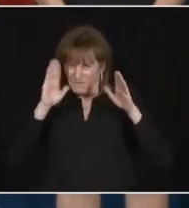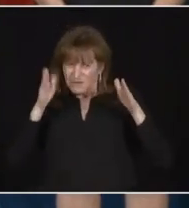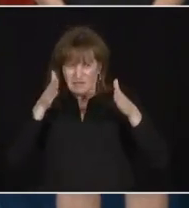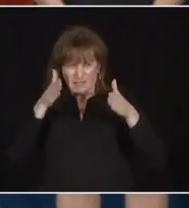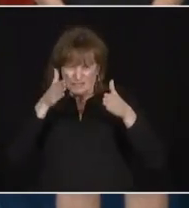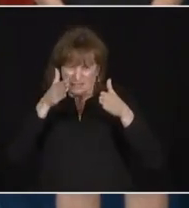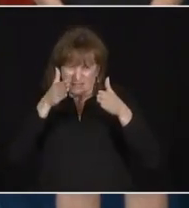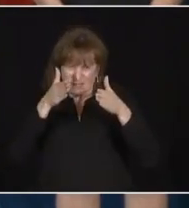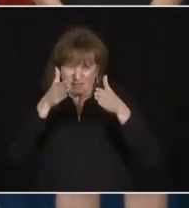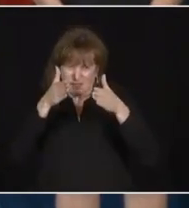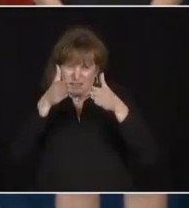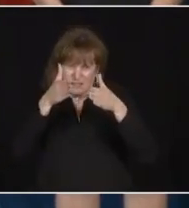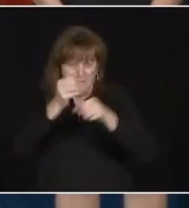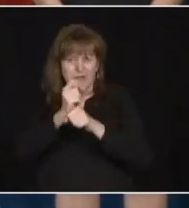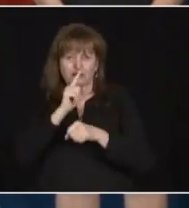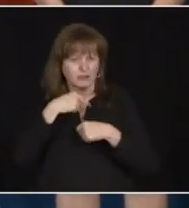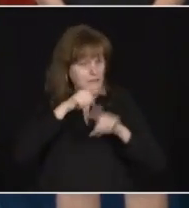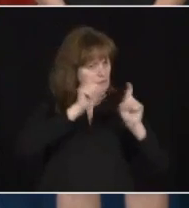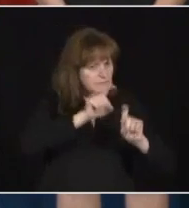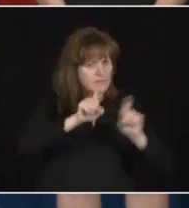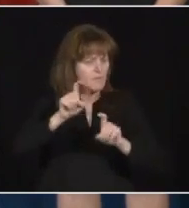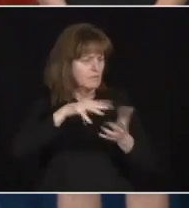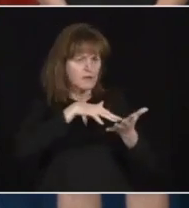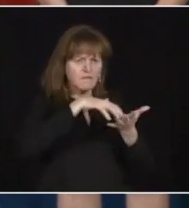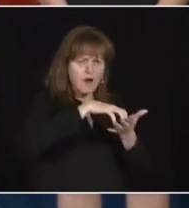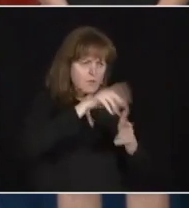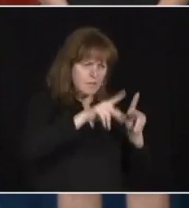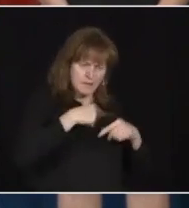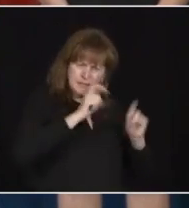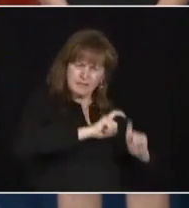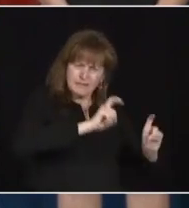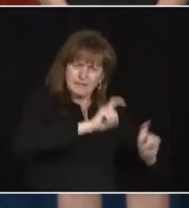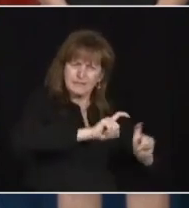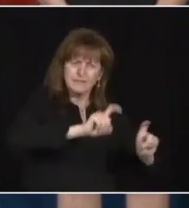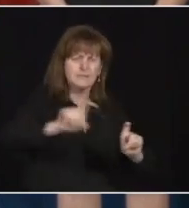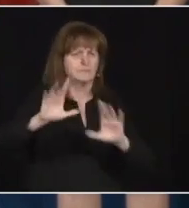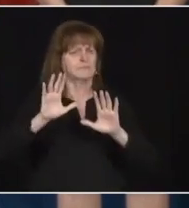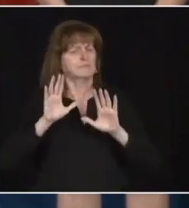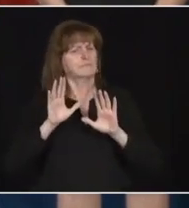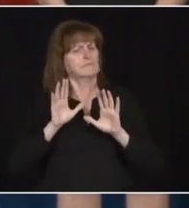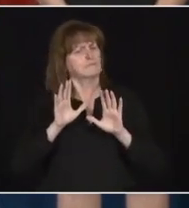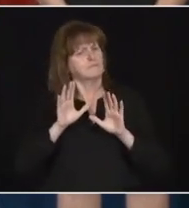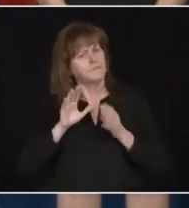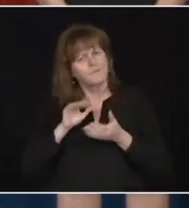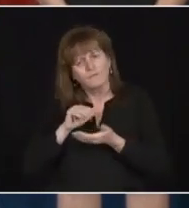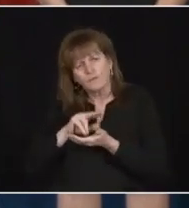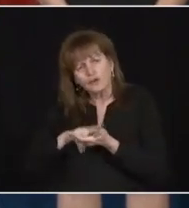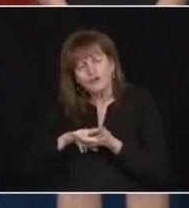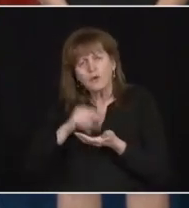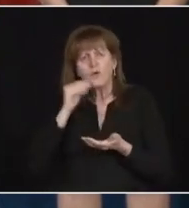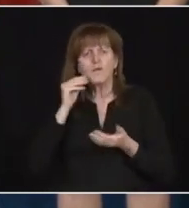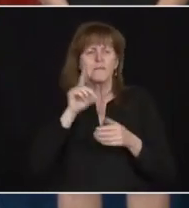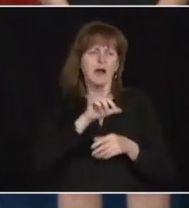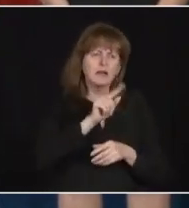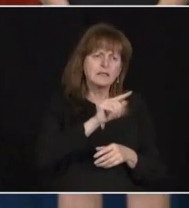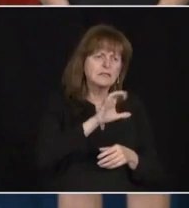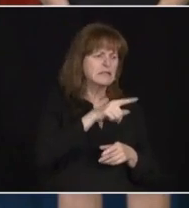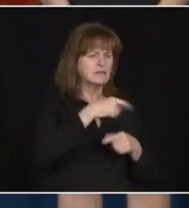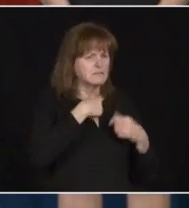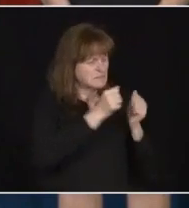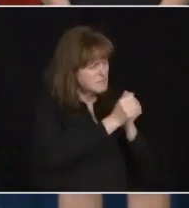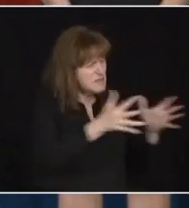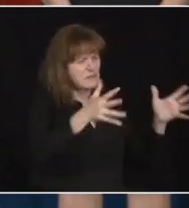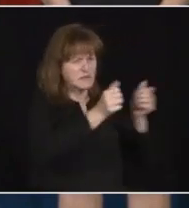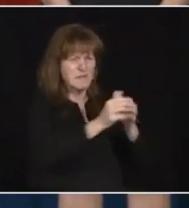we're testing our most vulnerable. We rapidly increase testing in our long-term care homes. We're testing those in